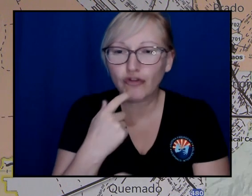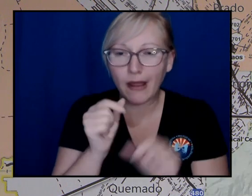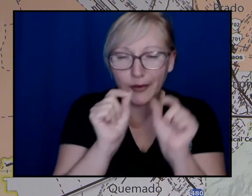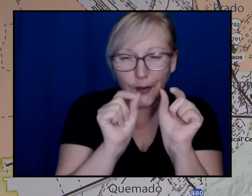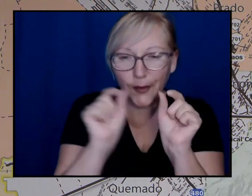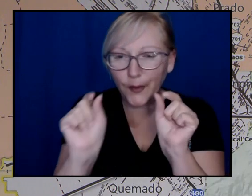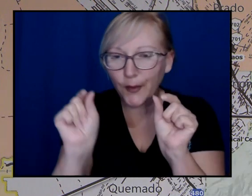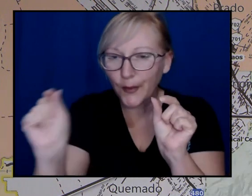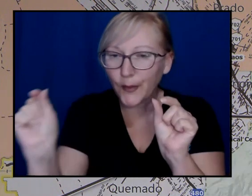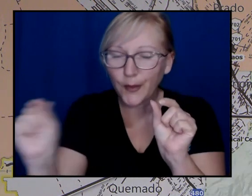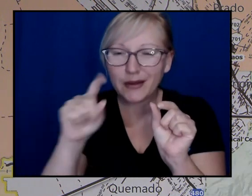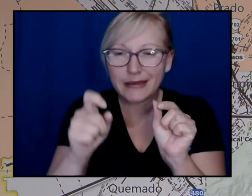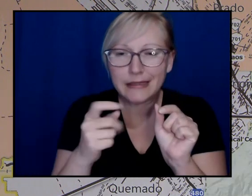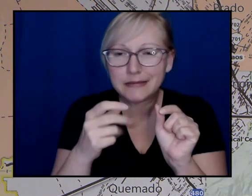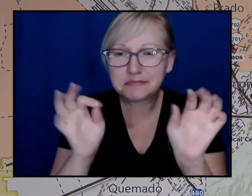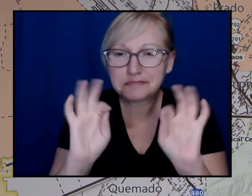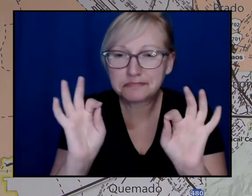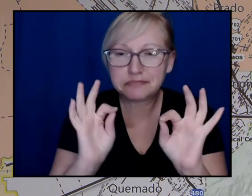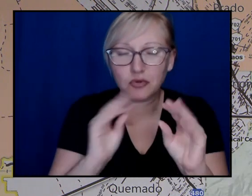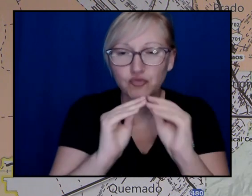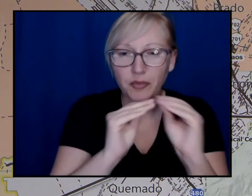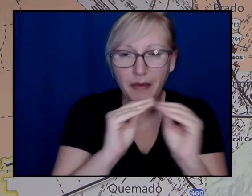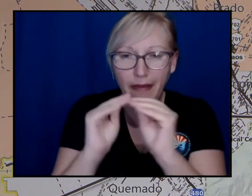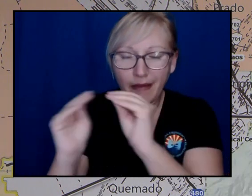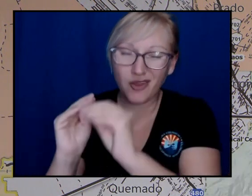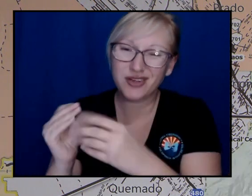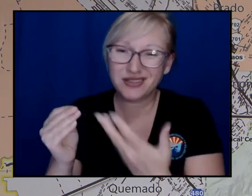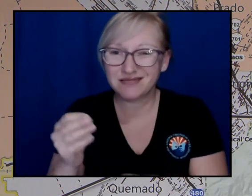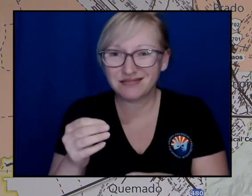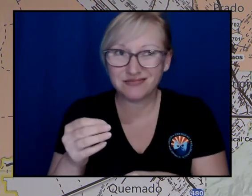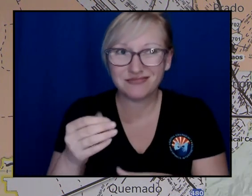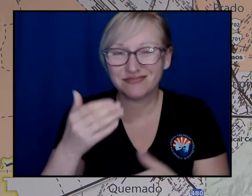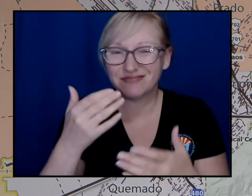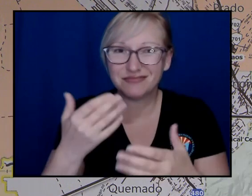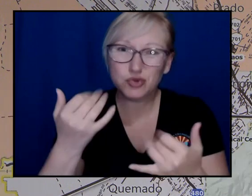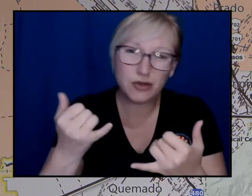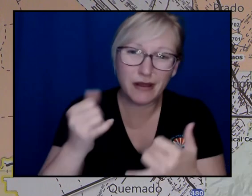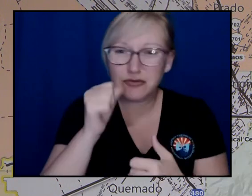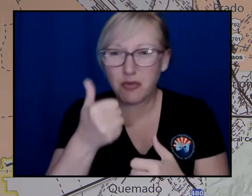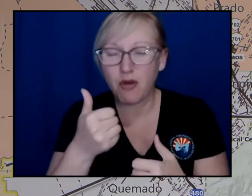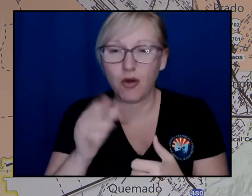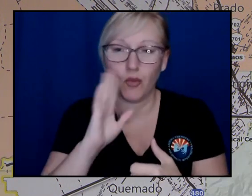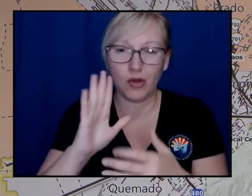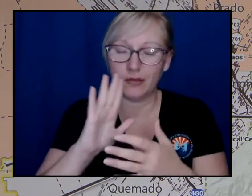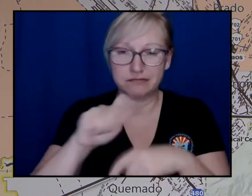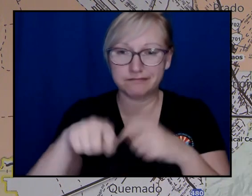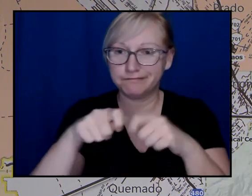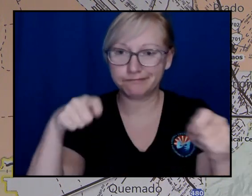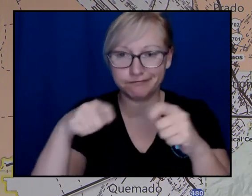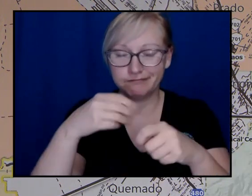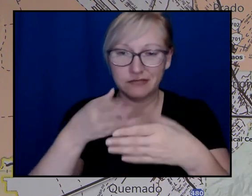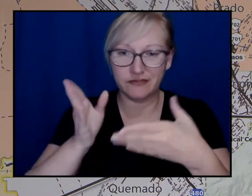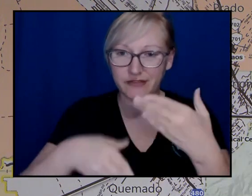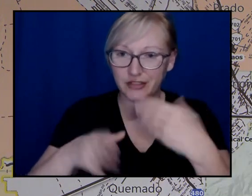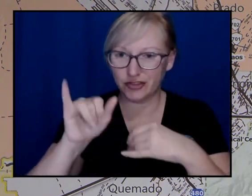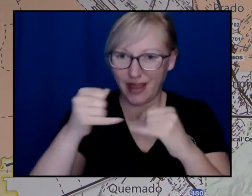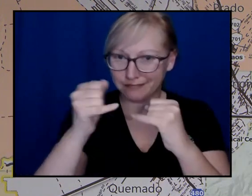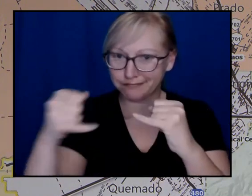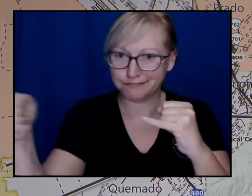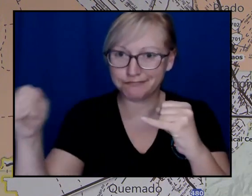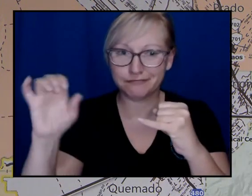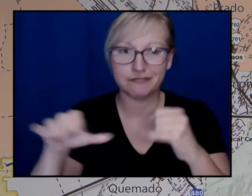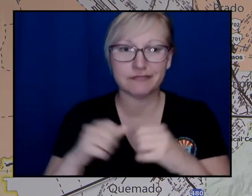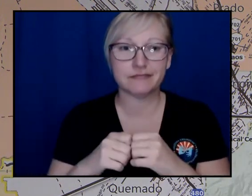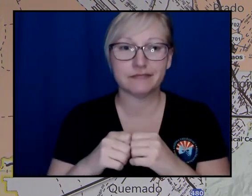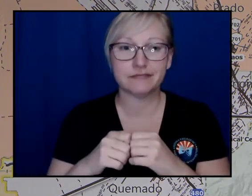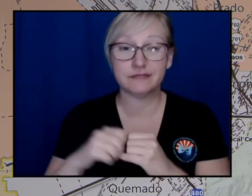work. Those are basically completed. Maybe another day to finish the one below drop point 402. As we work our way up what we call the